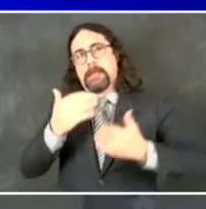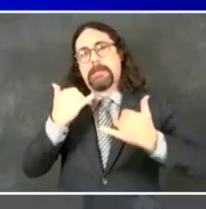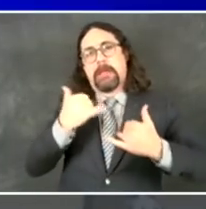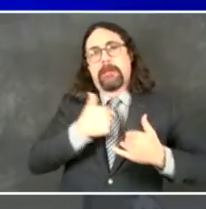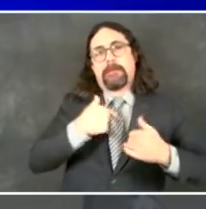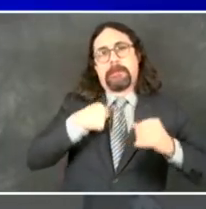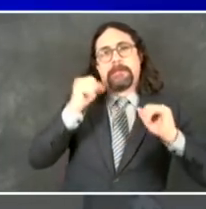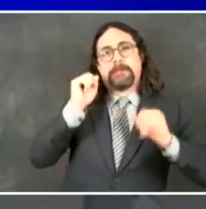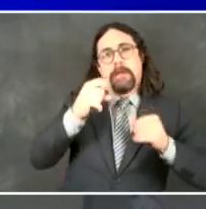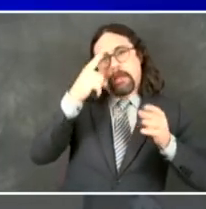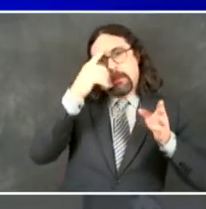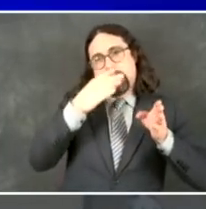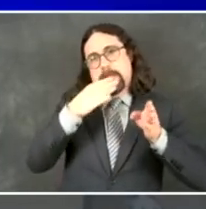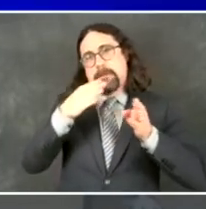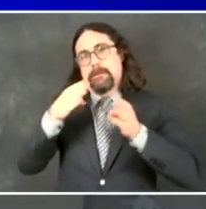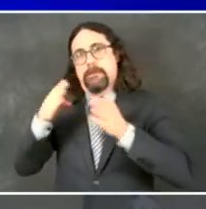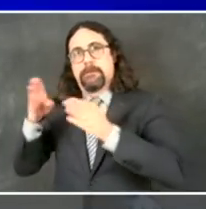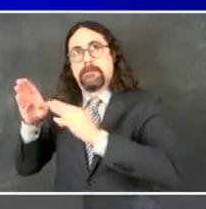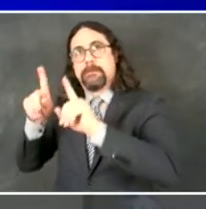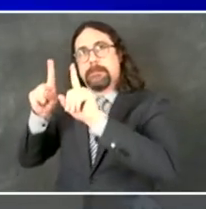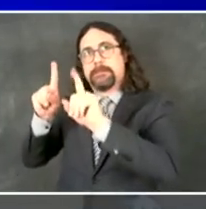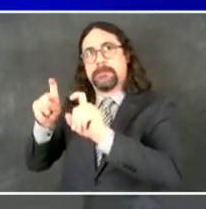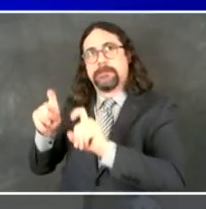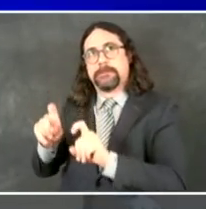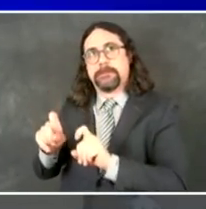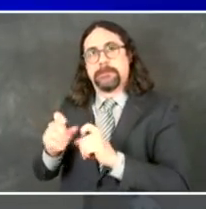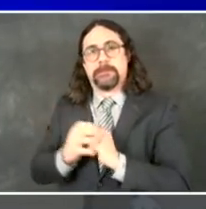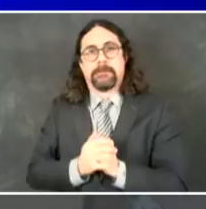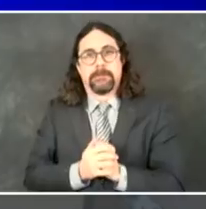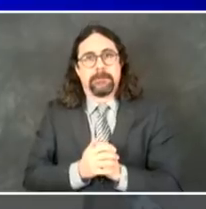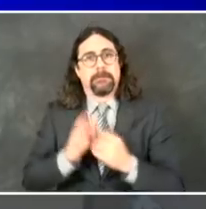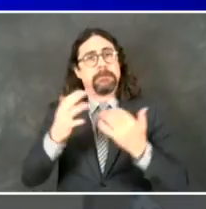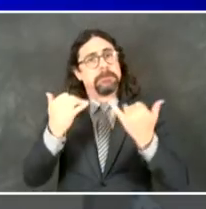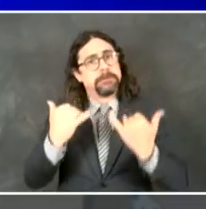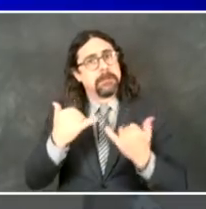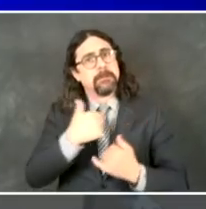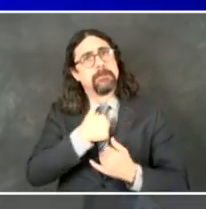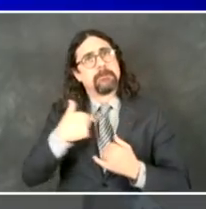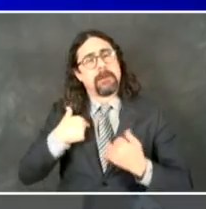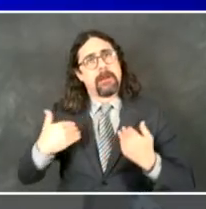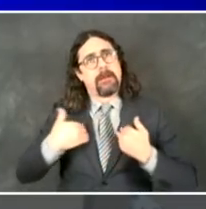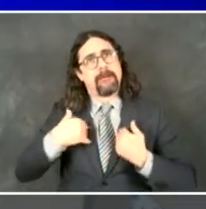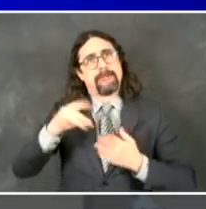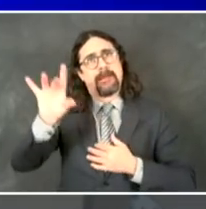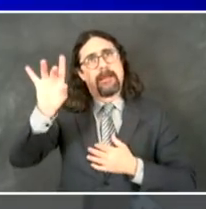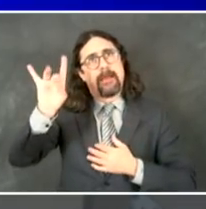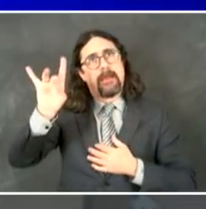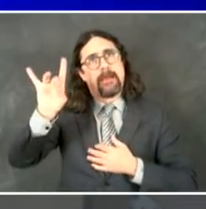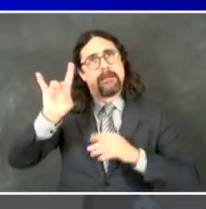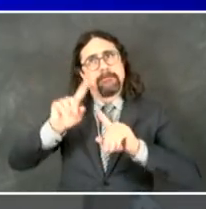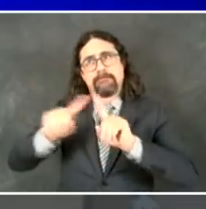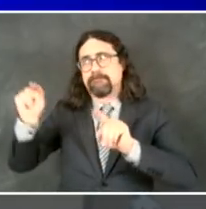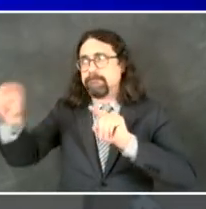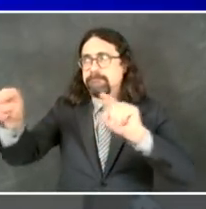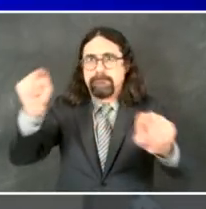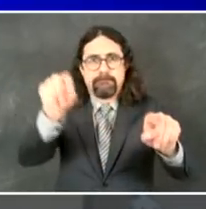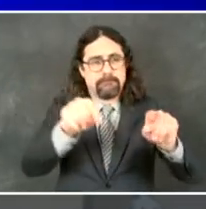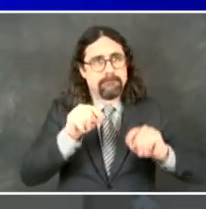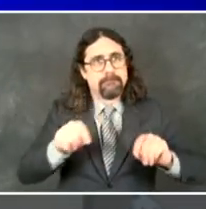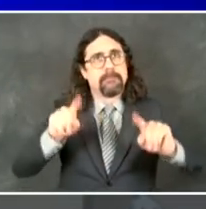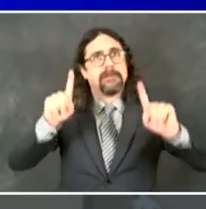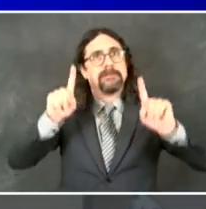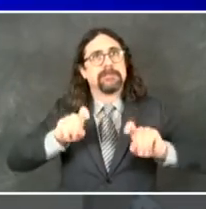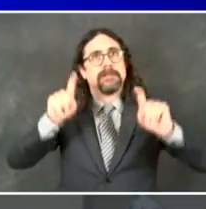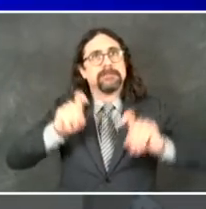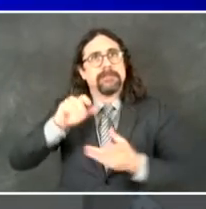testing sites around the city, open for business. And since we started this initiative a couple of weeks ago, even